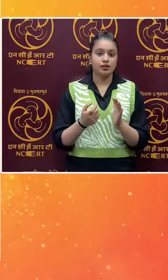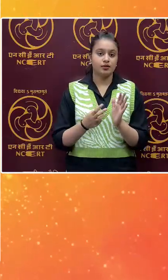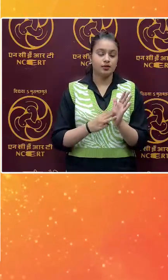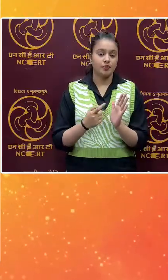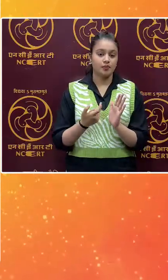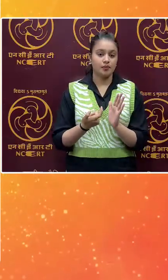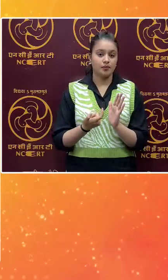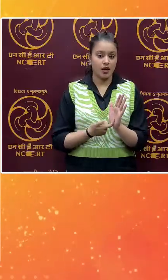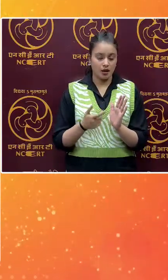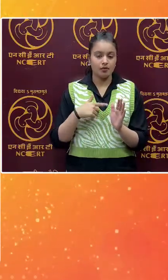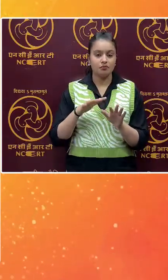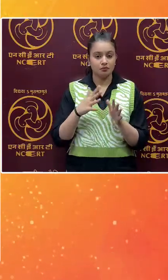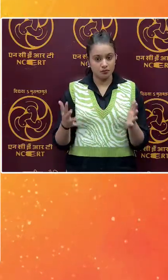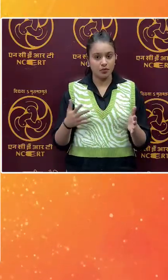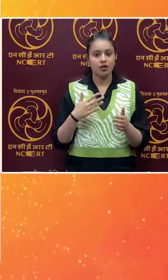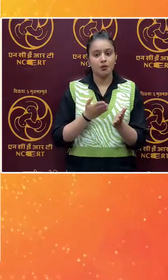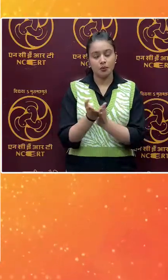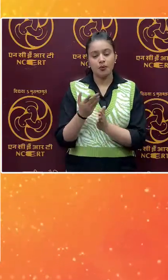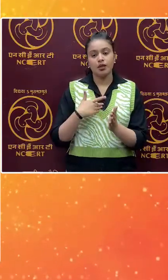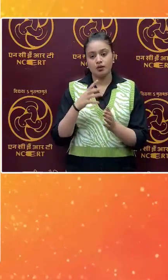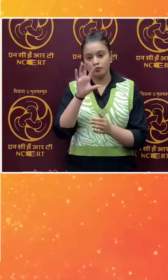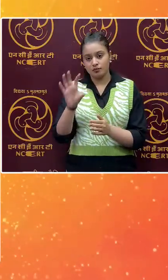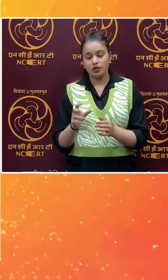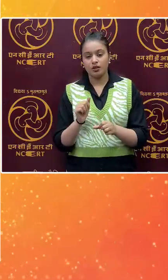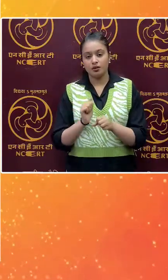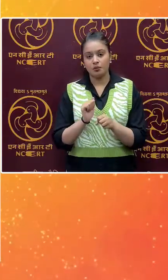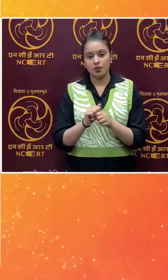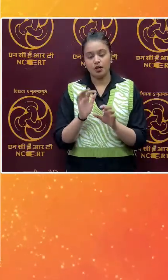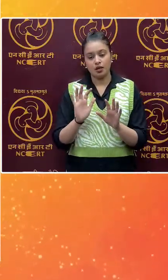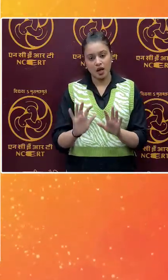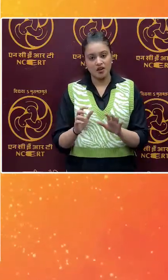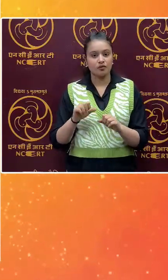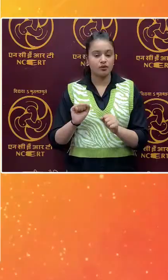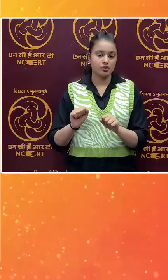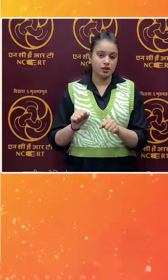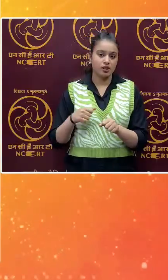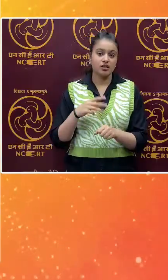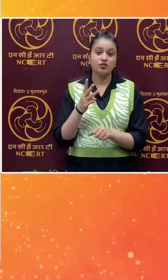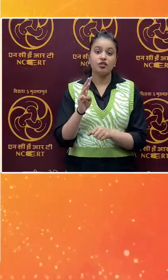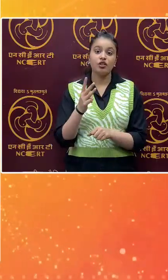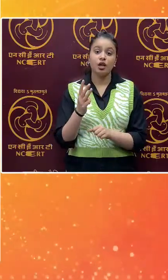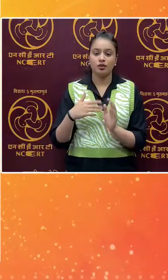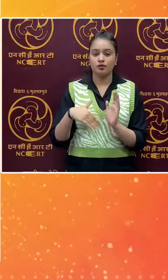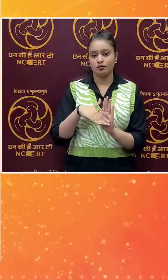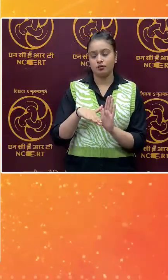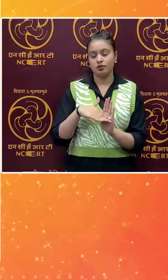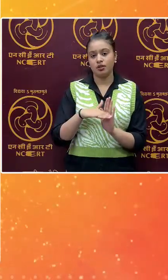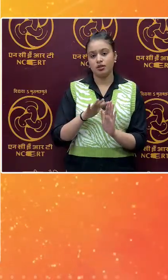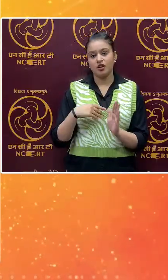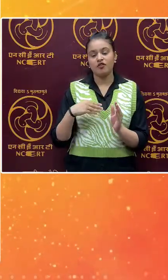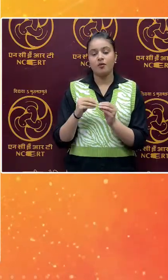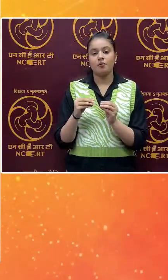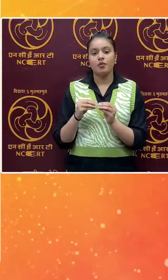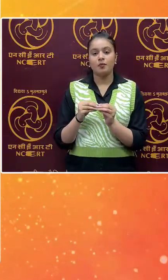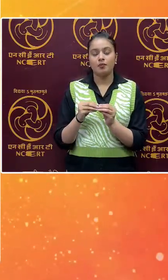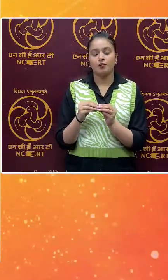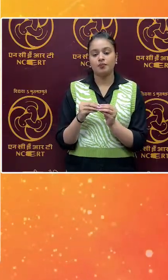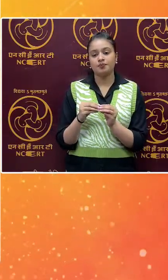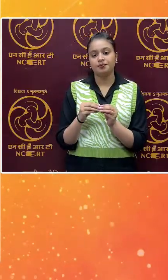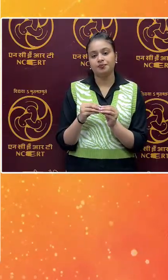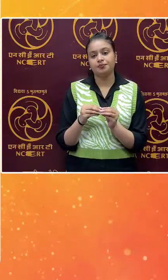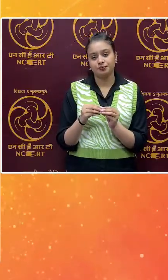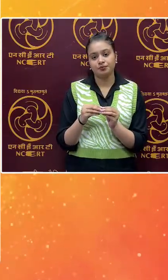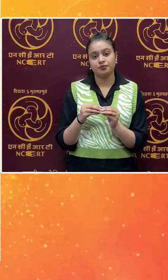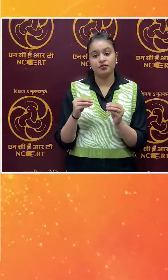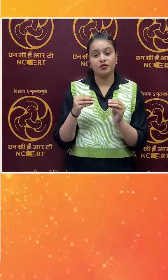place in a big way in this country. Yes. Yes. So this is the third stage of Bhabha's. That- Third stage is an entirely